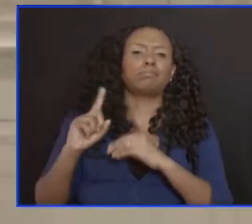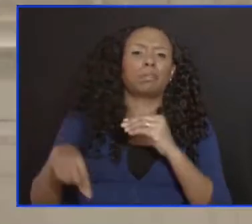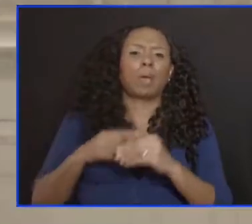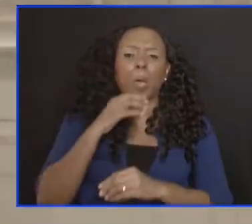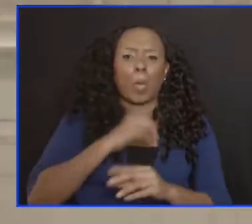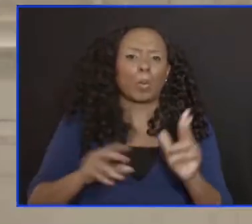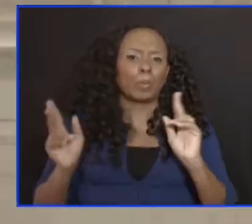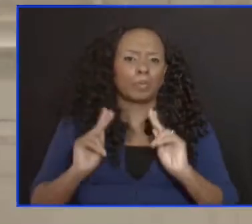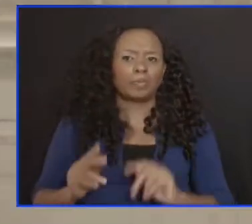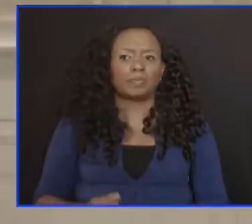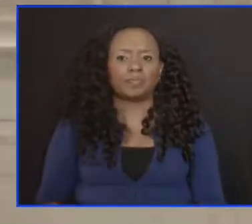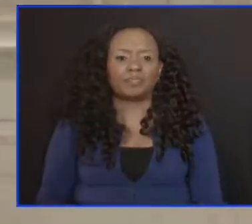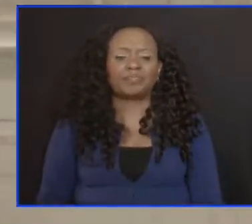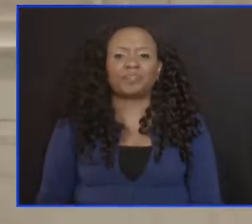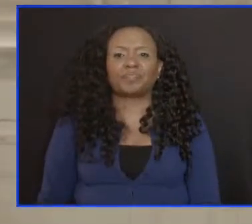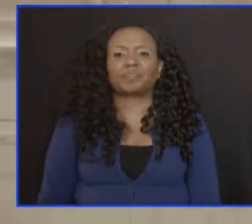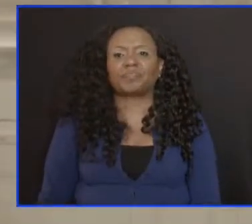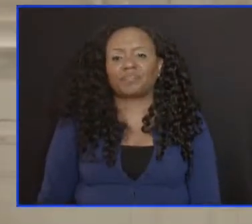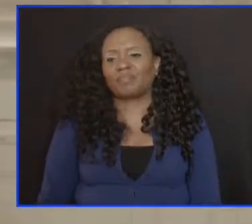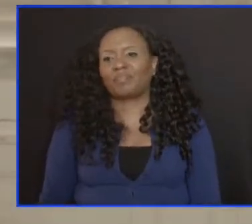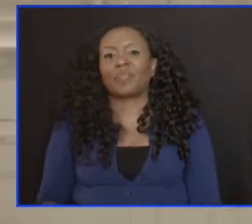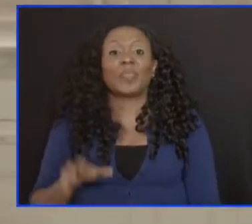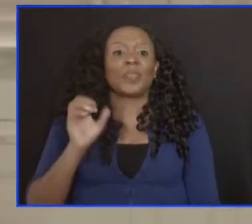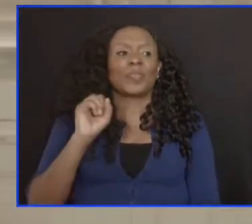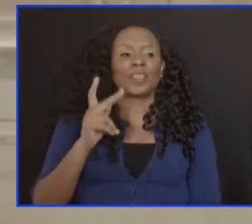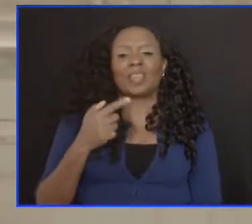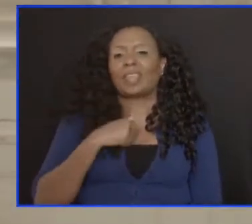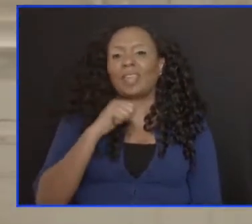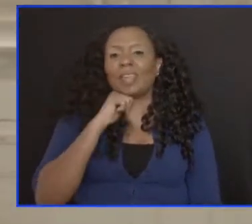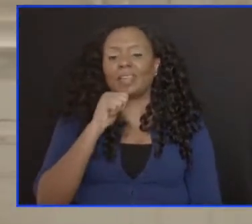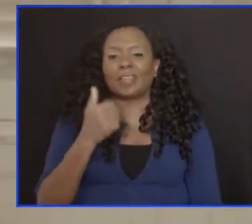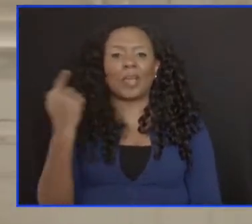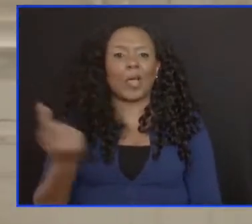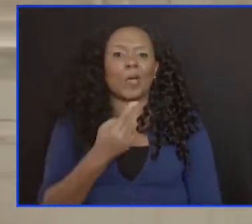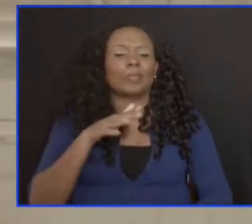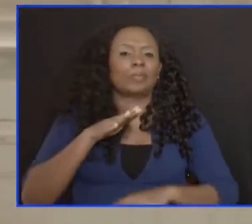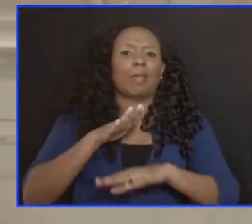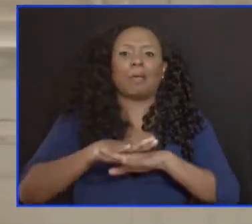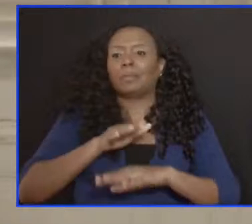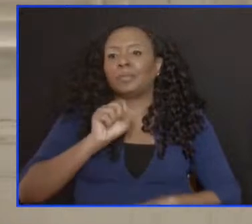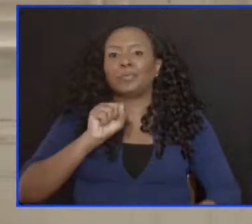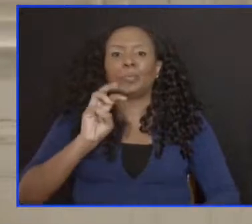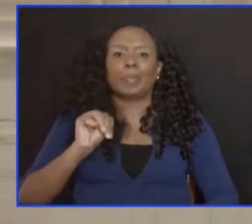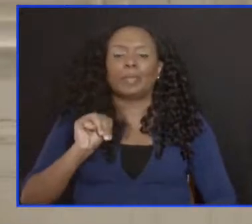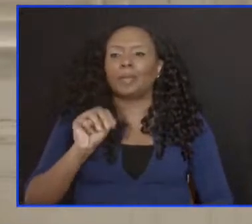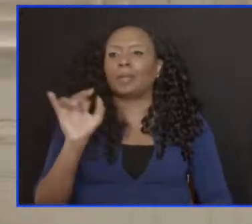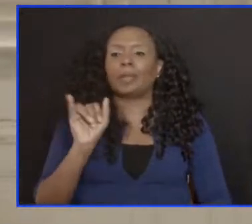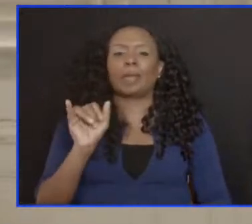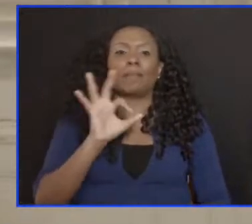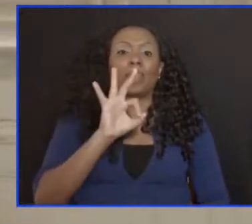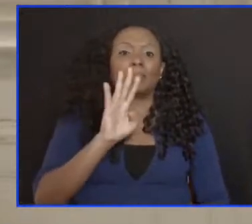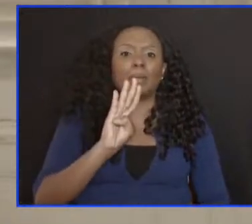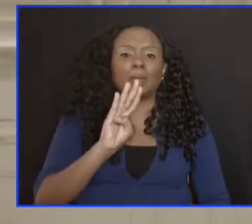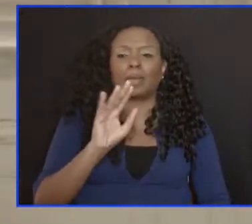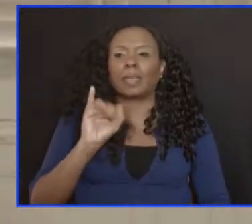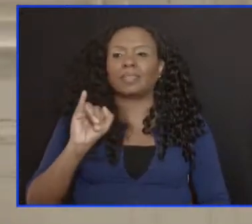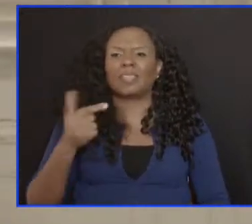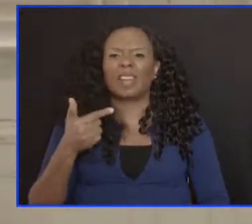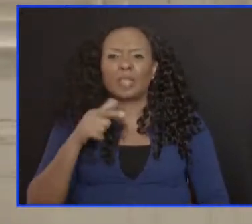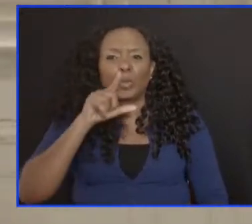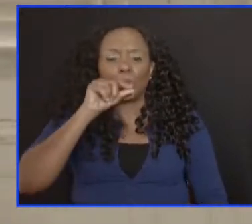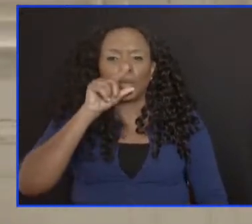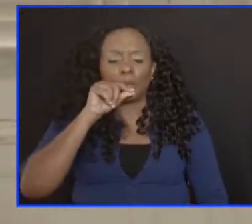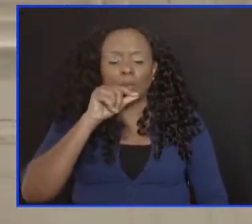I'm not a social media junkie, but I've heard it before. But what I would say is, and I always use my